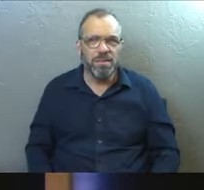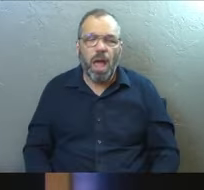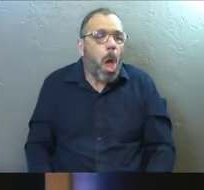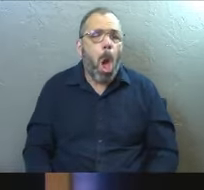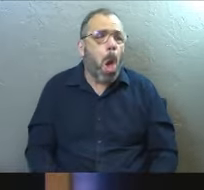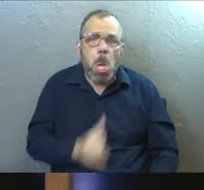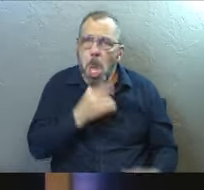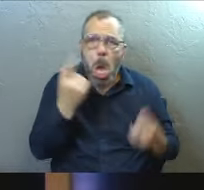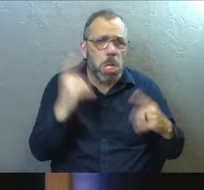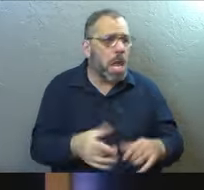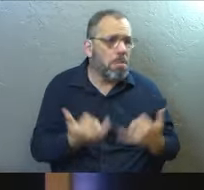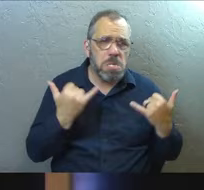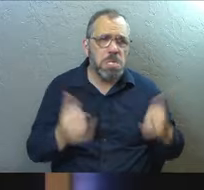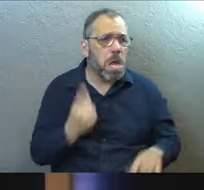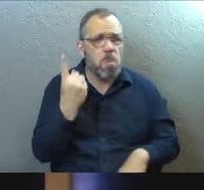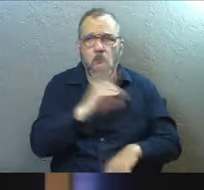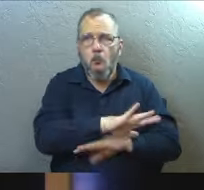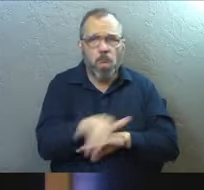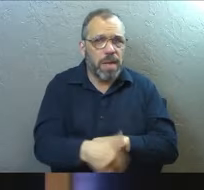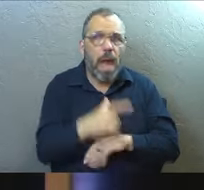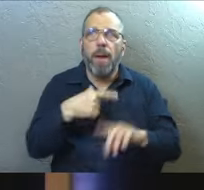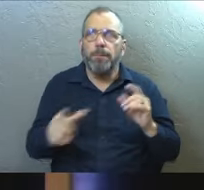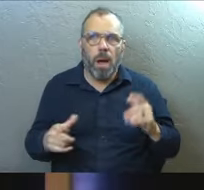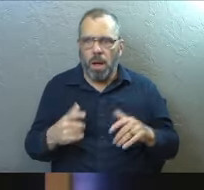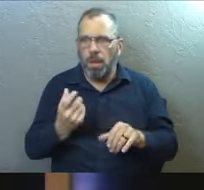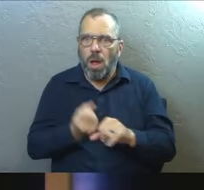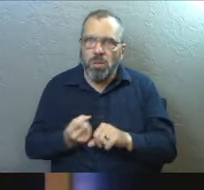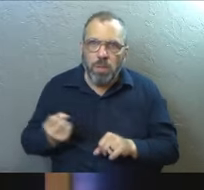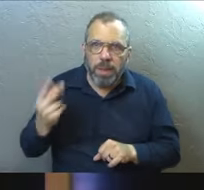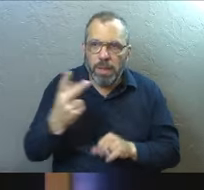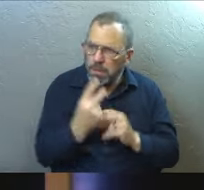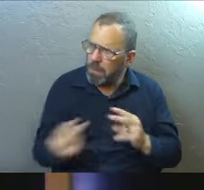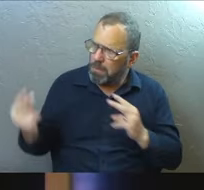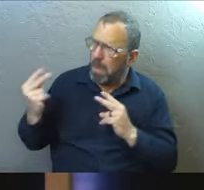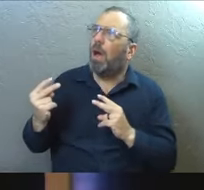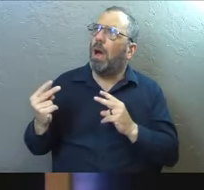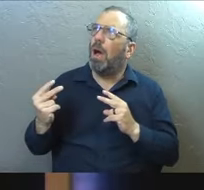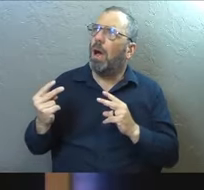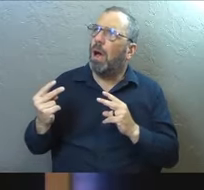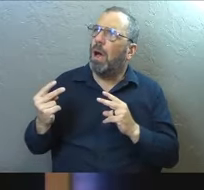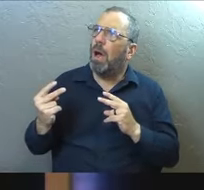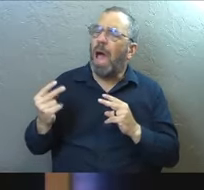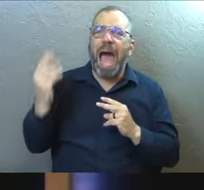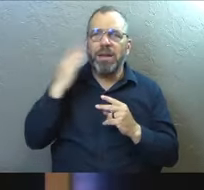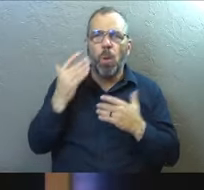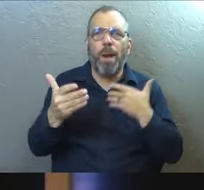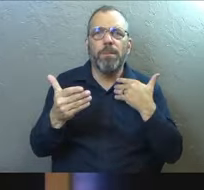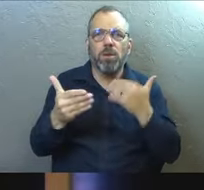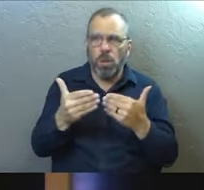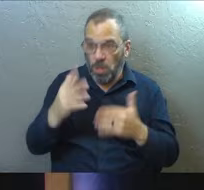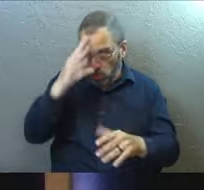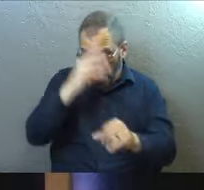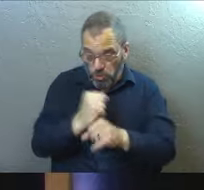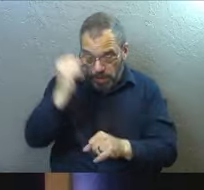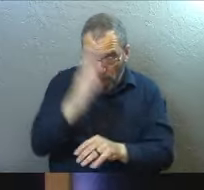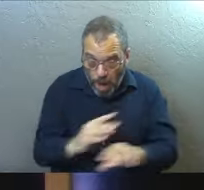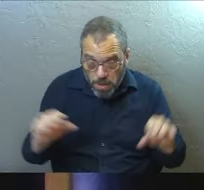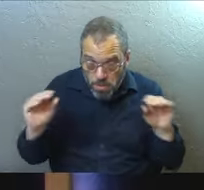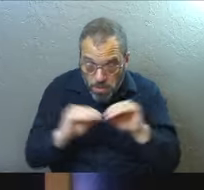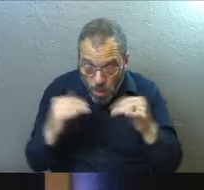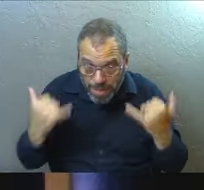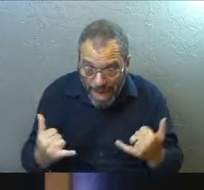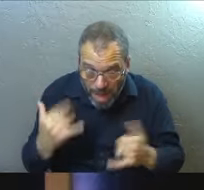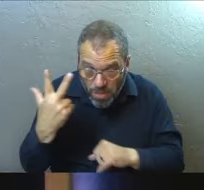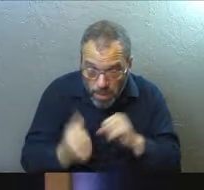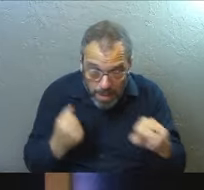isn't a thing that's gonna happen right now, but this is a thing 3 years from now, you're gonna look back and go, man, am I closer? Do I trust God so much